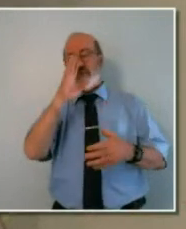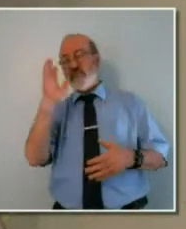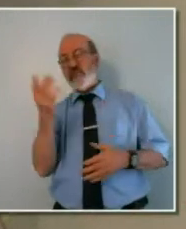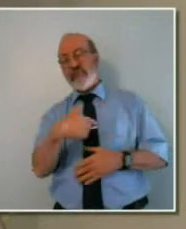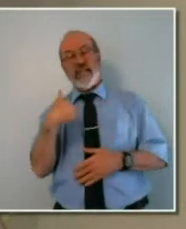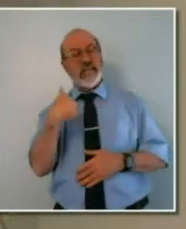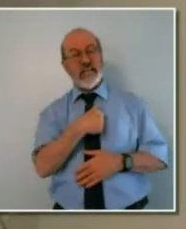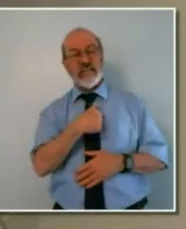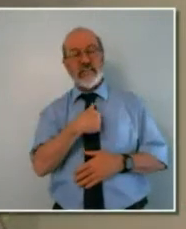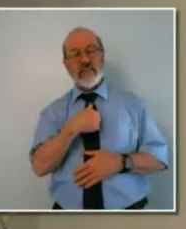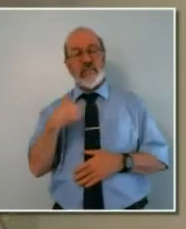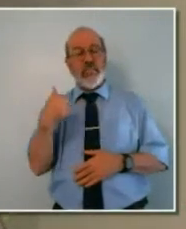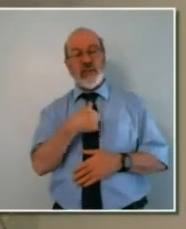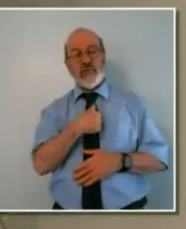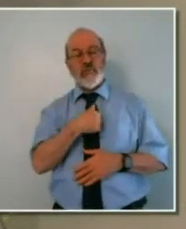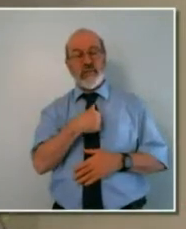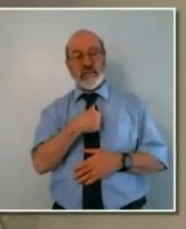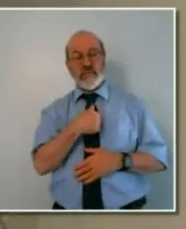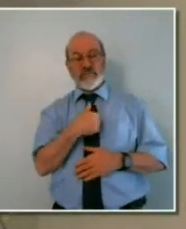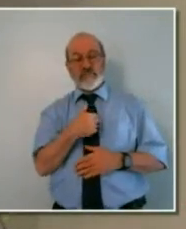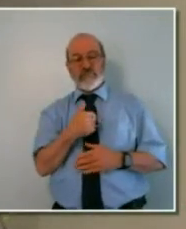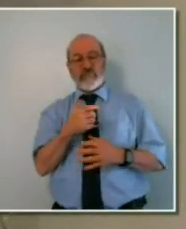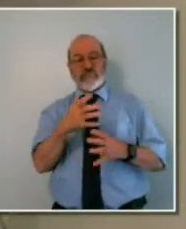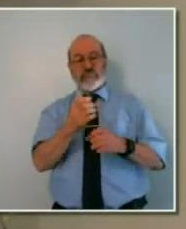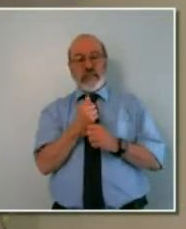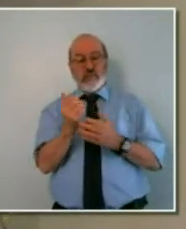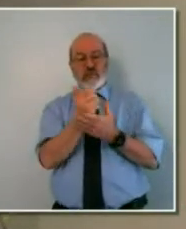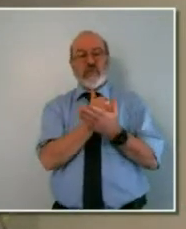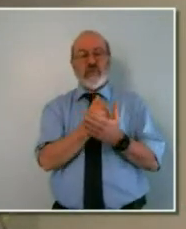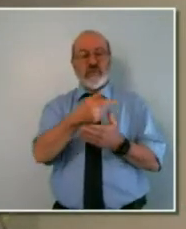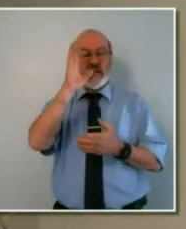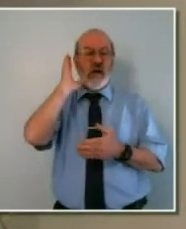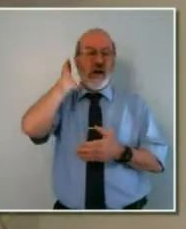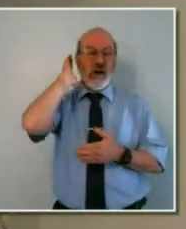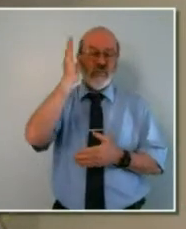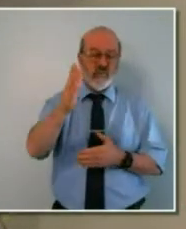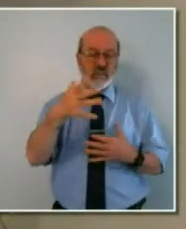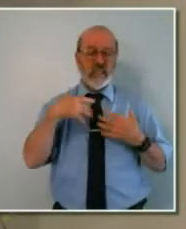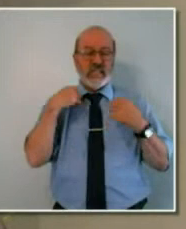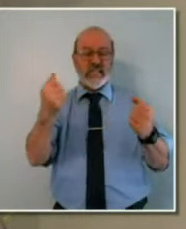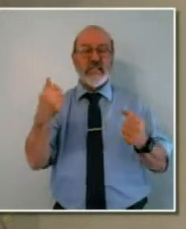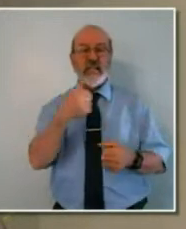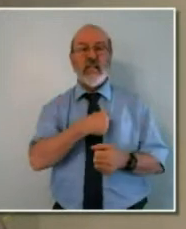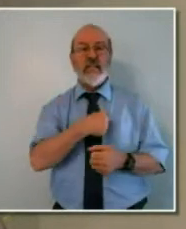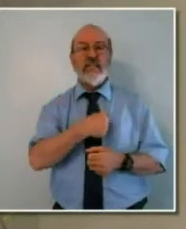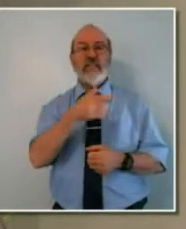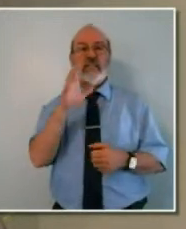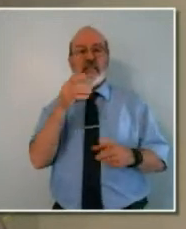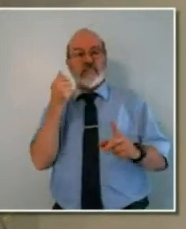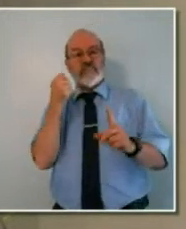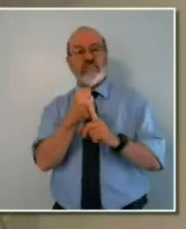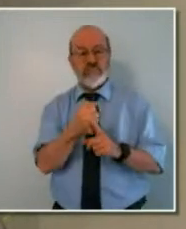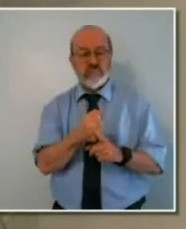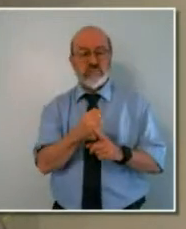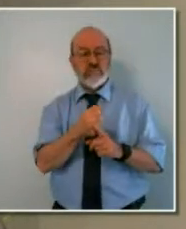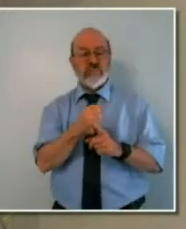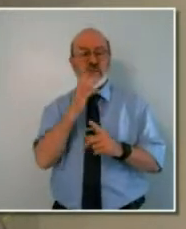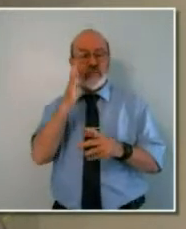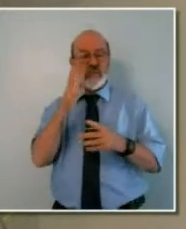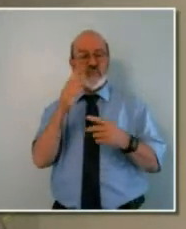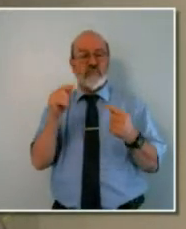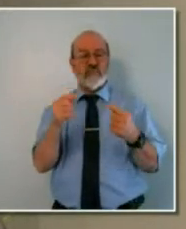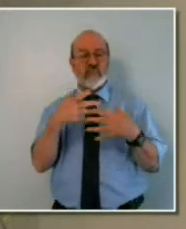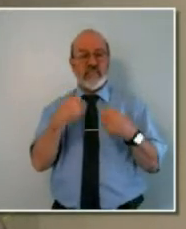are getting what we deserve, he will heal us. He has smitten and will bind us up.